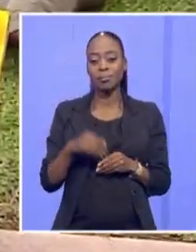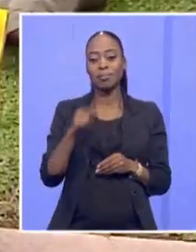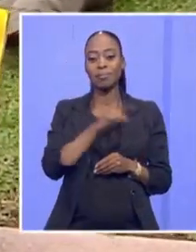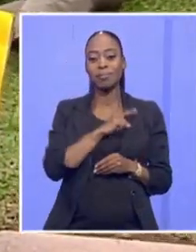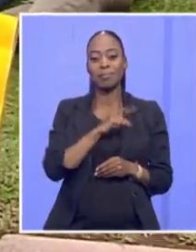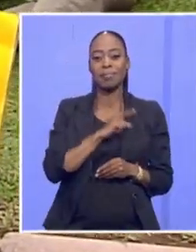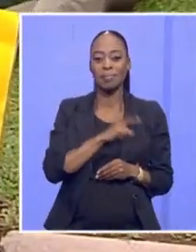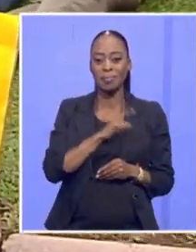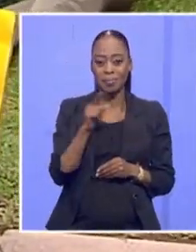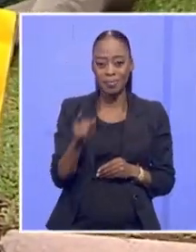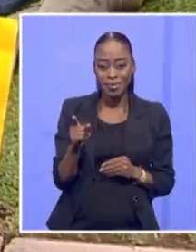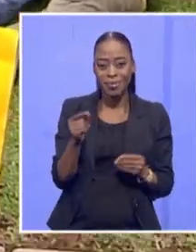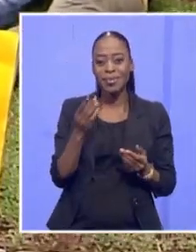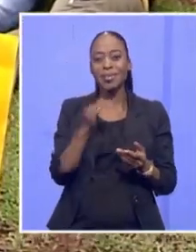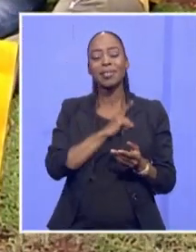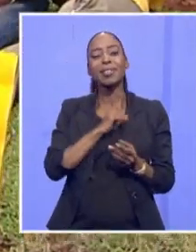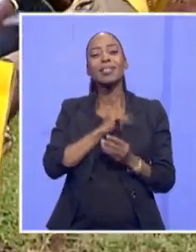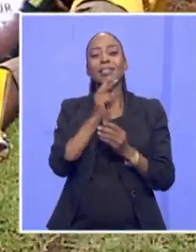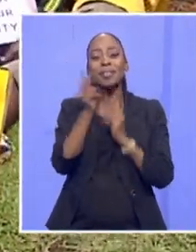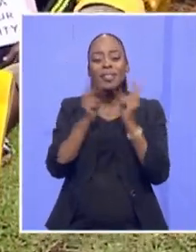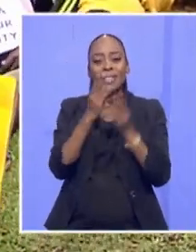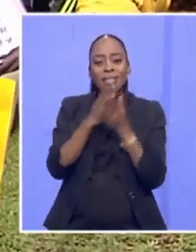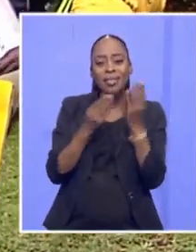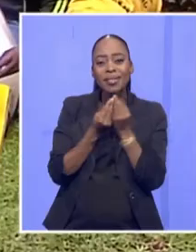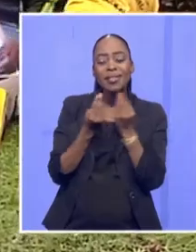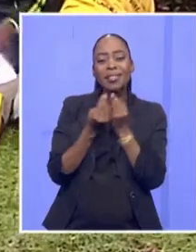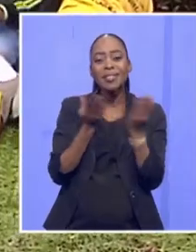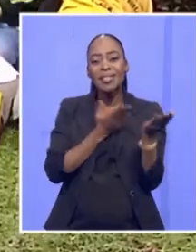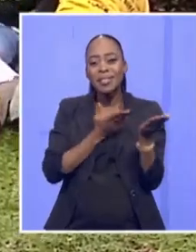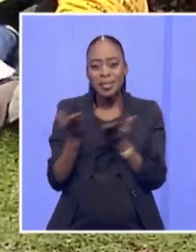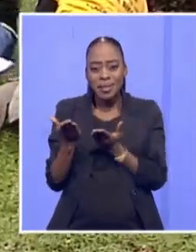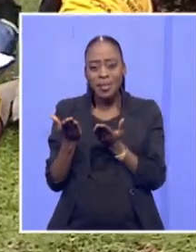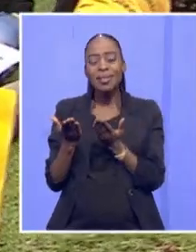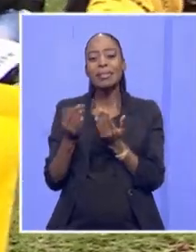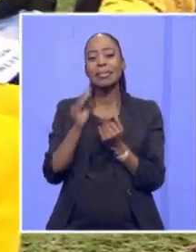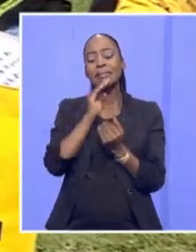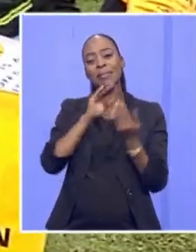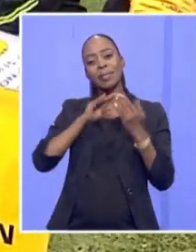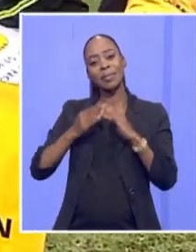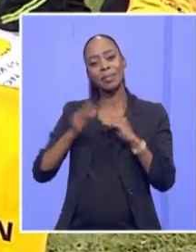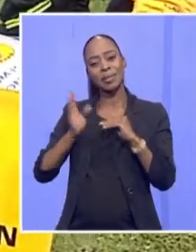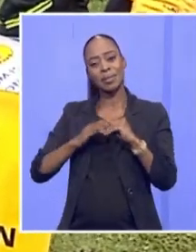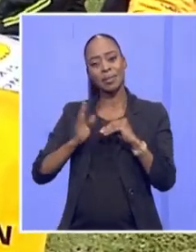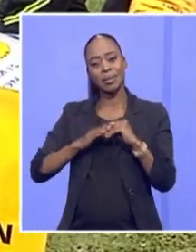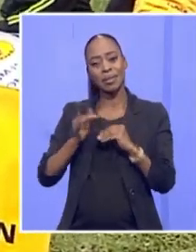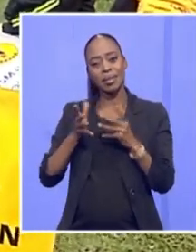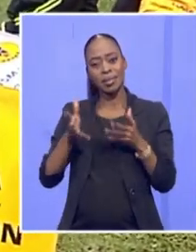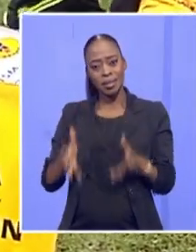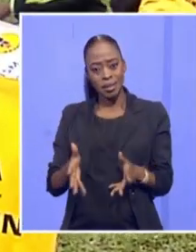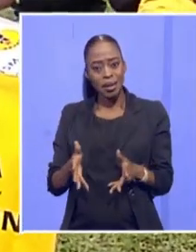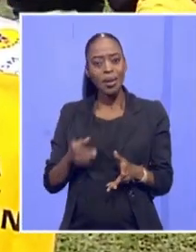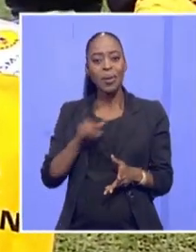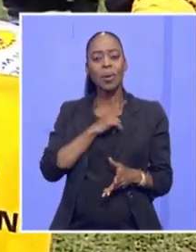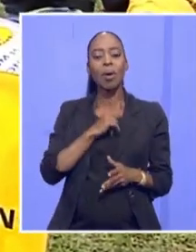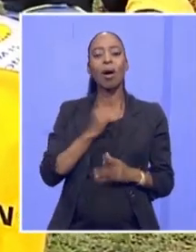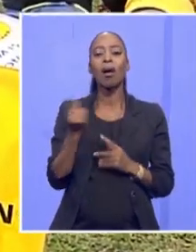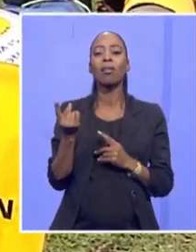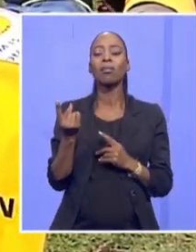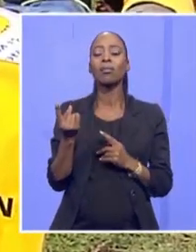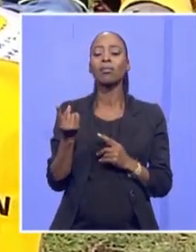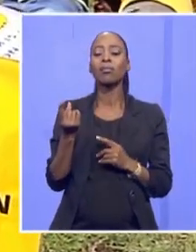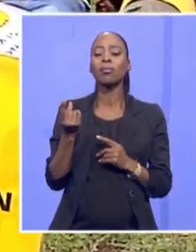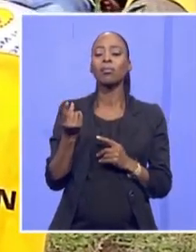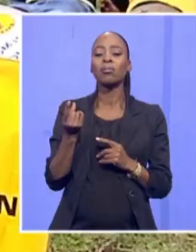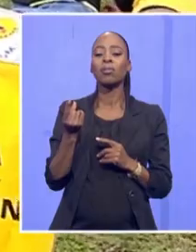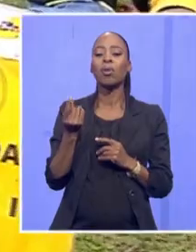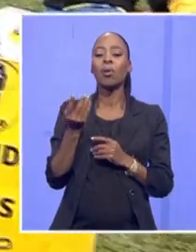see on some of those. But at this particular point, the residents from inside here who managed to come and engage with the